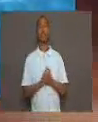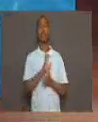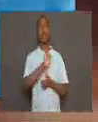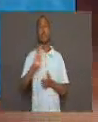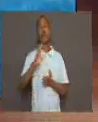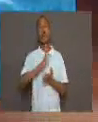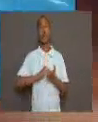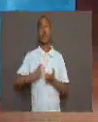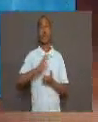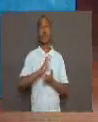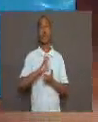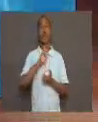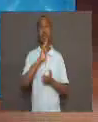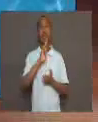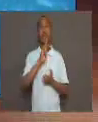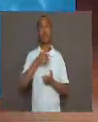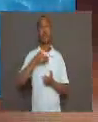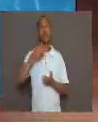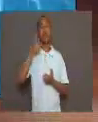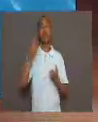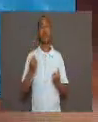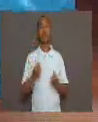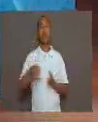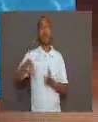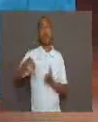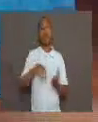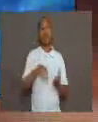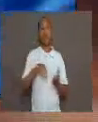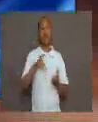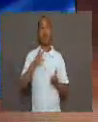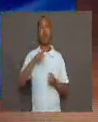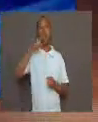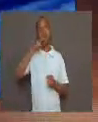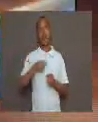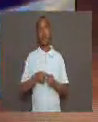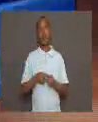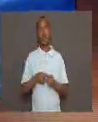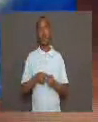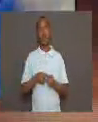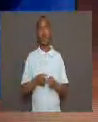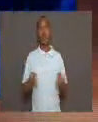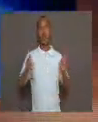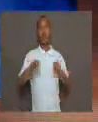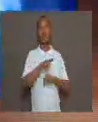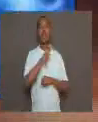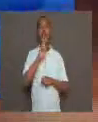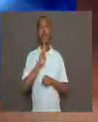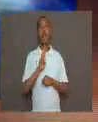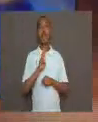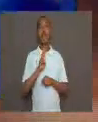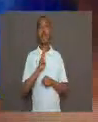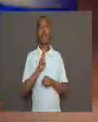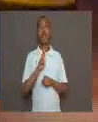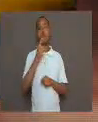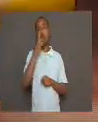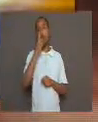Covalent compounds are most often liquids or gases when they are at an